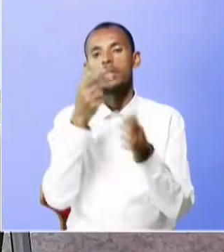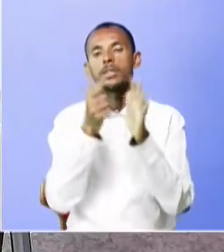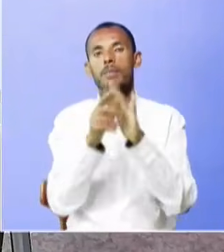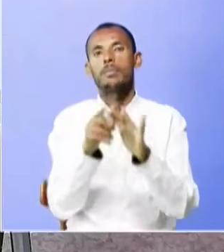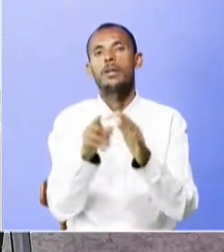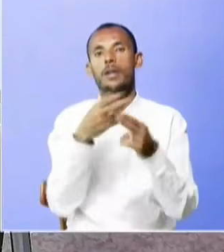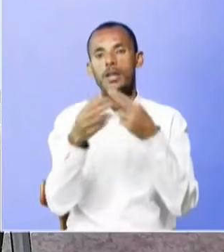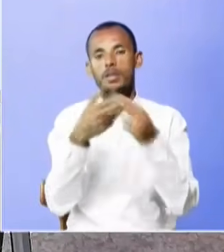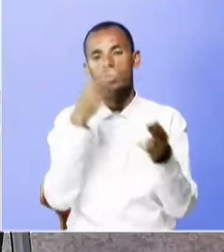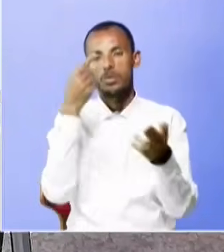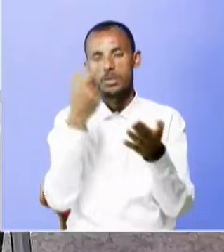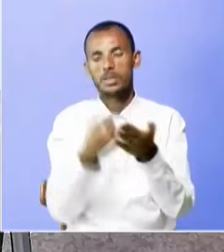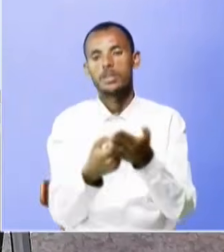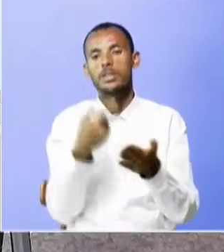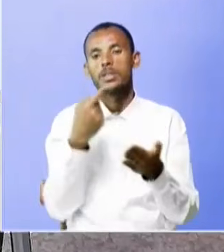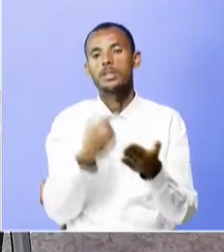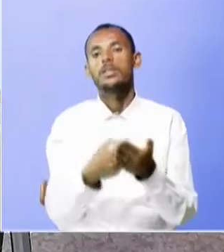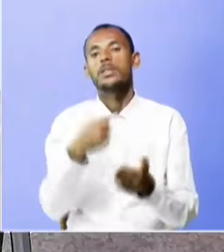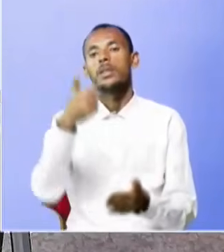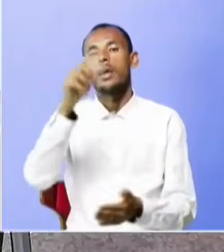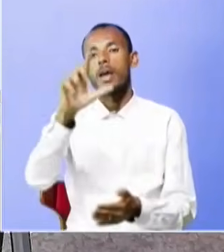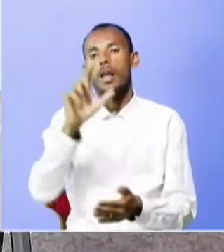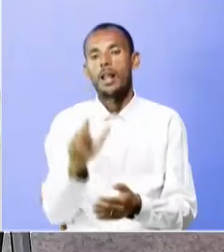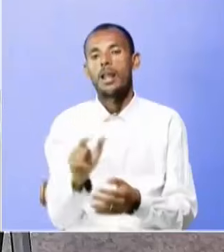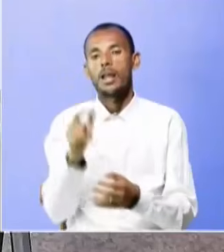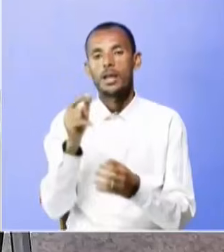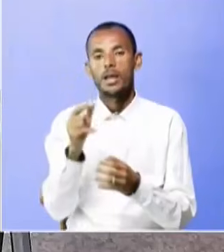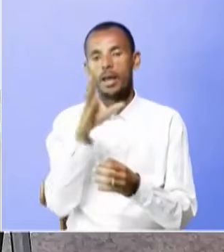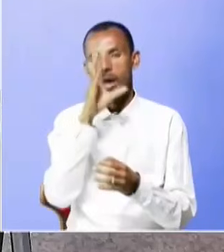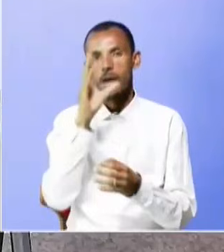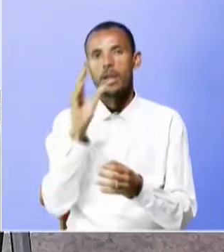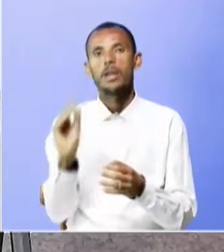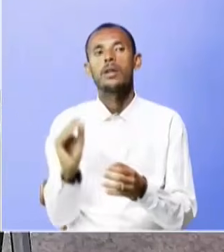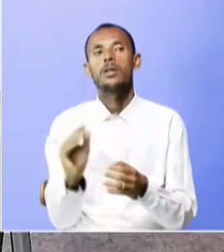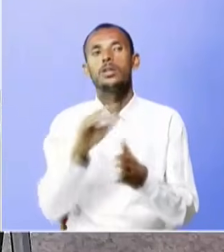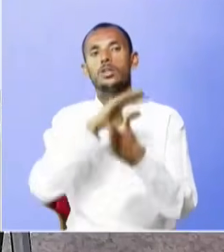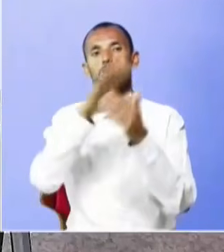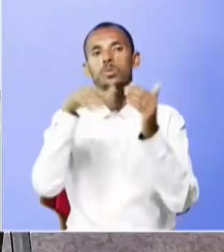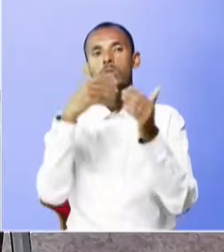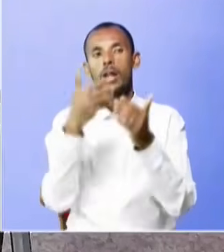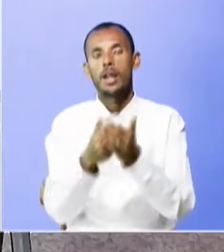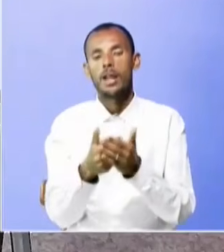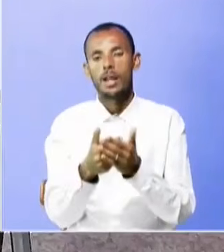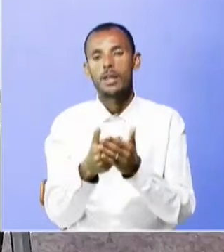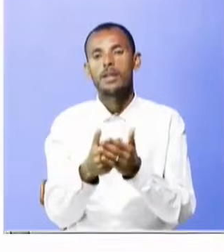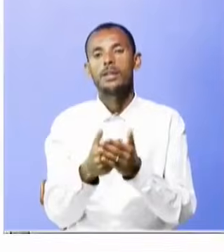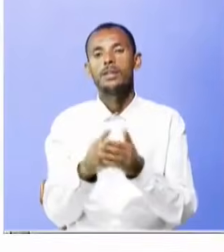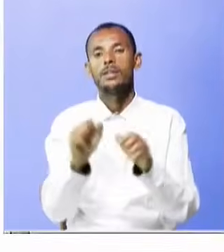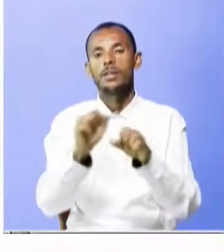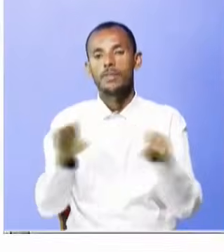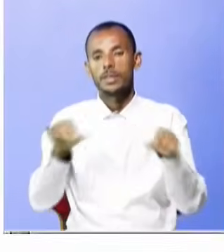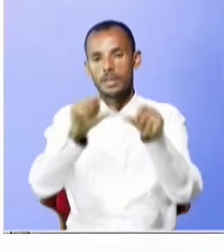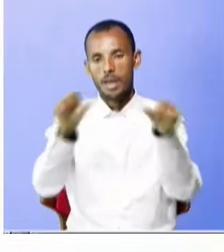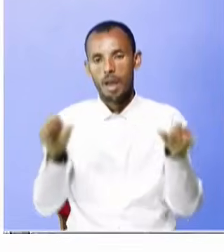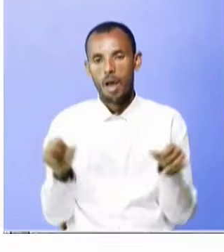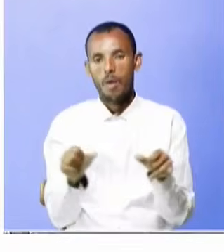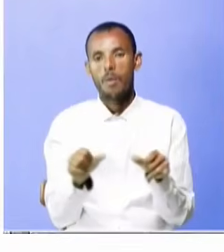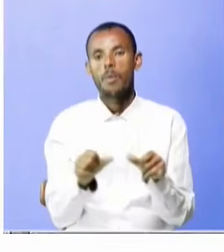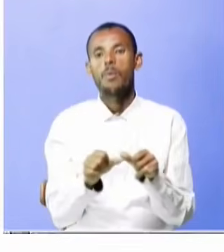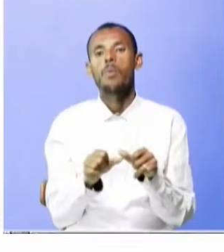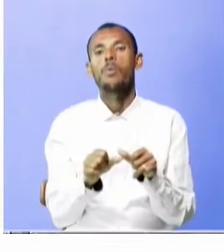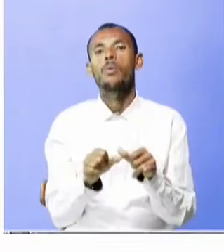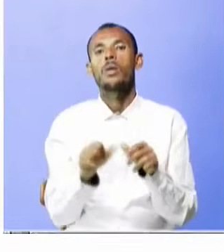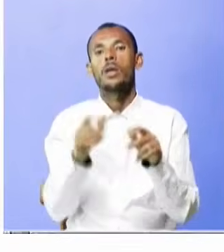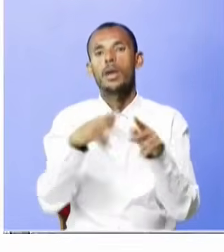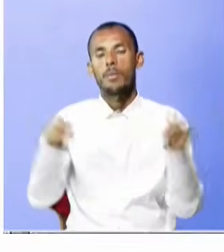this. Okay, this is the lateral surface area, and the total surface area of a pyramid is given by